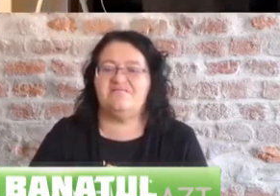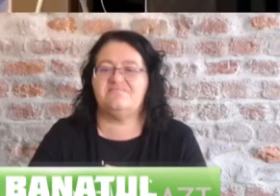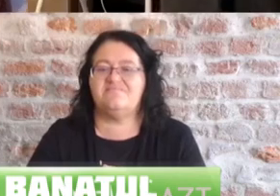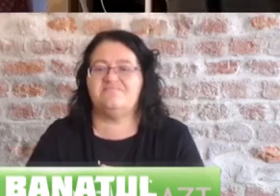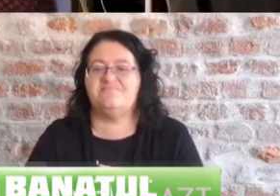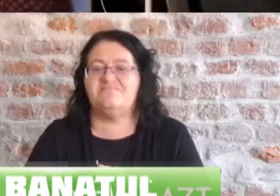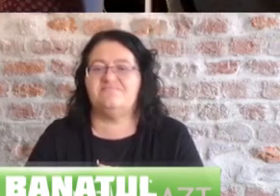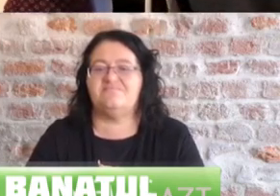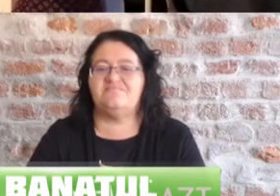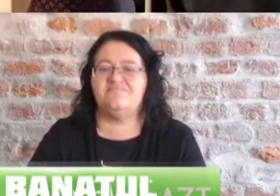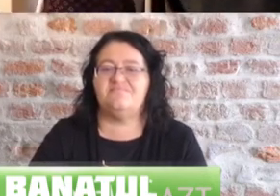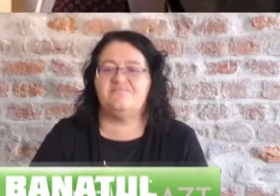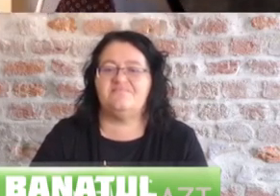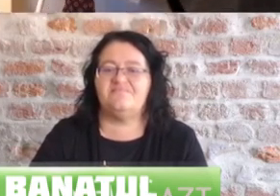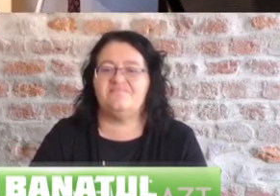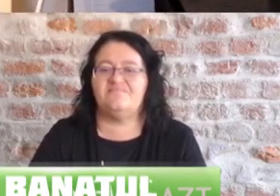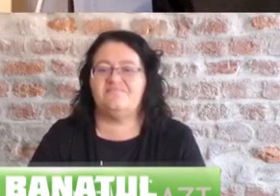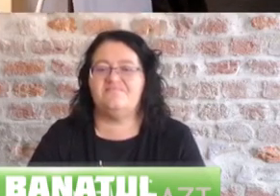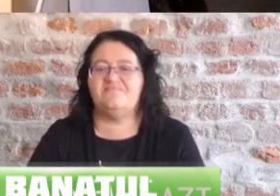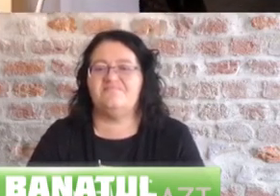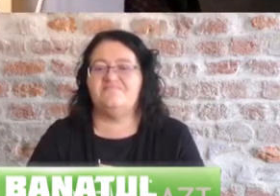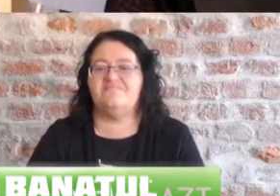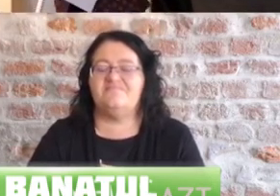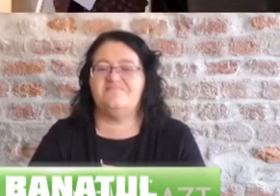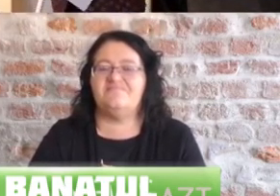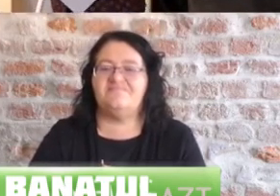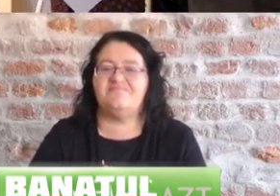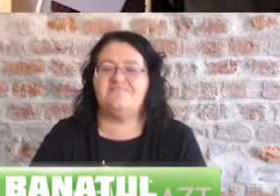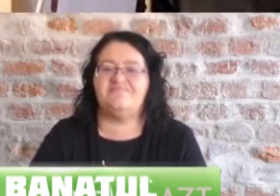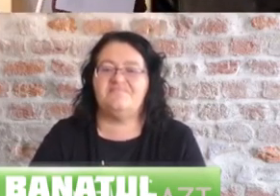here close to you.